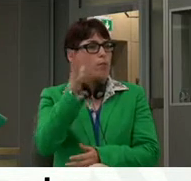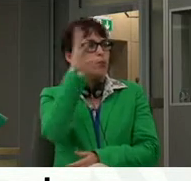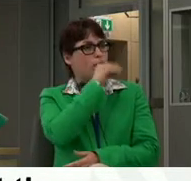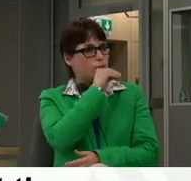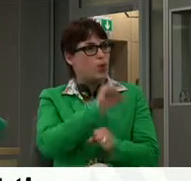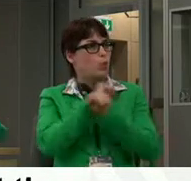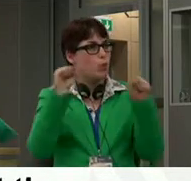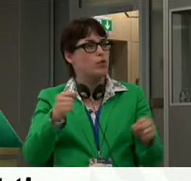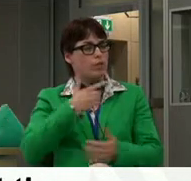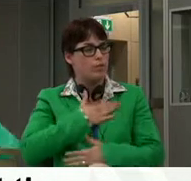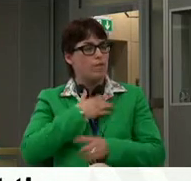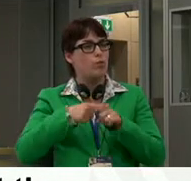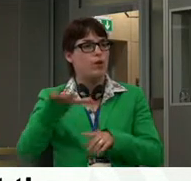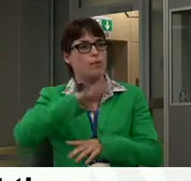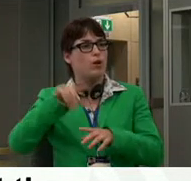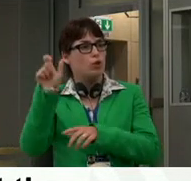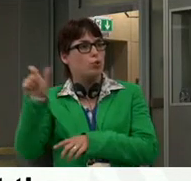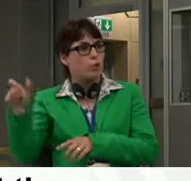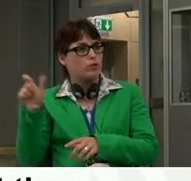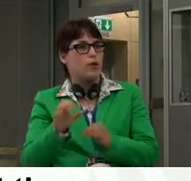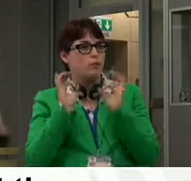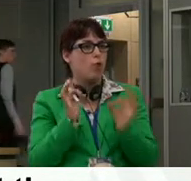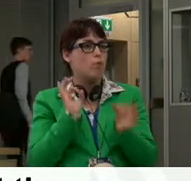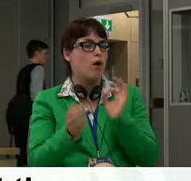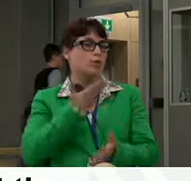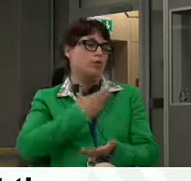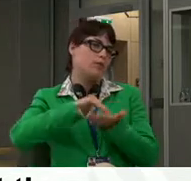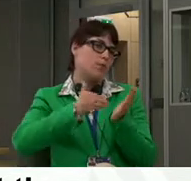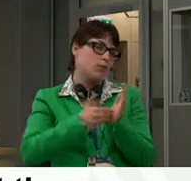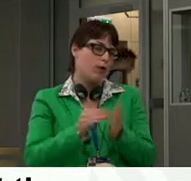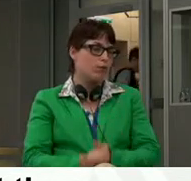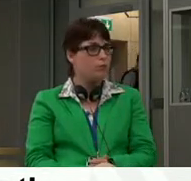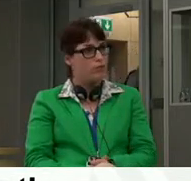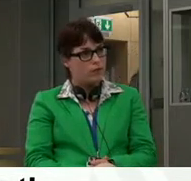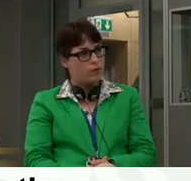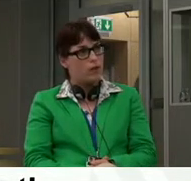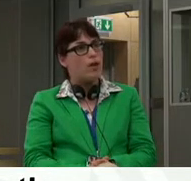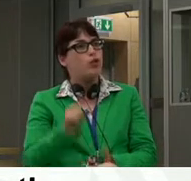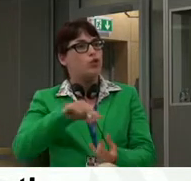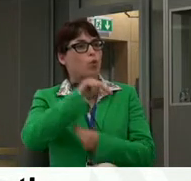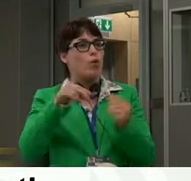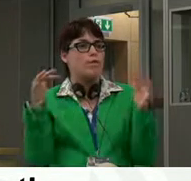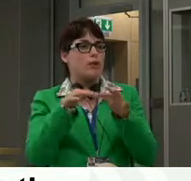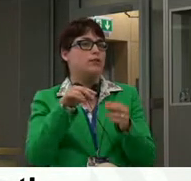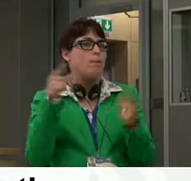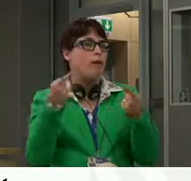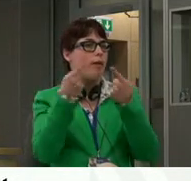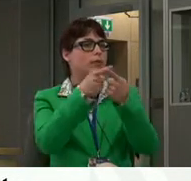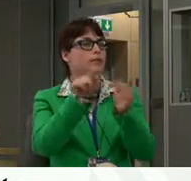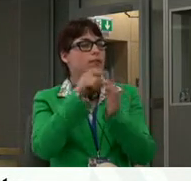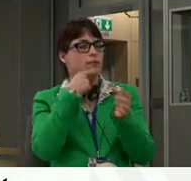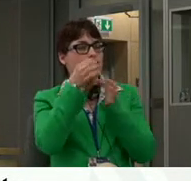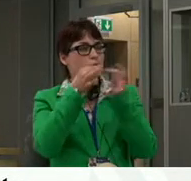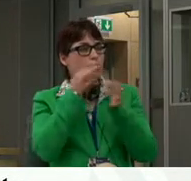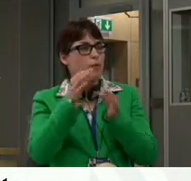Irrespective of the physical and mental condition of the people, the state has to ensure that everyone has minimum